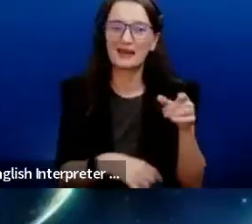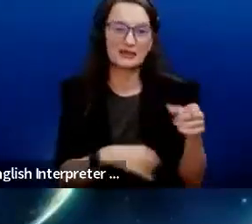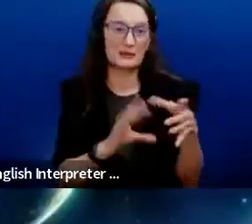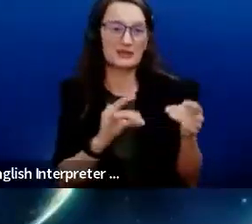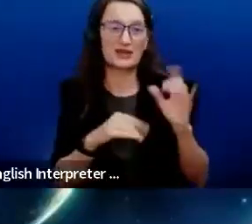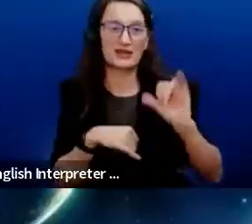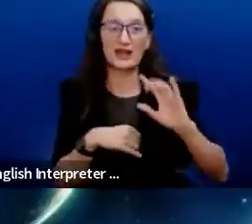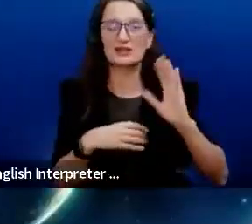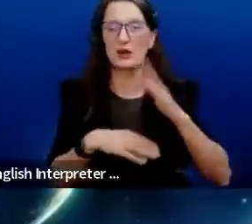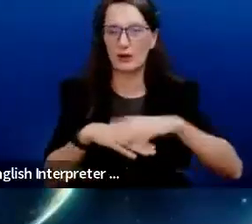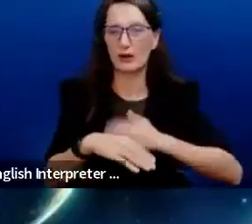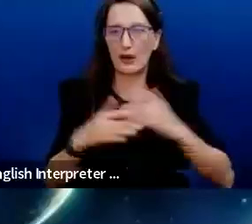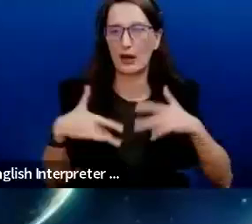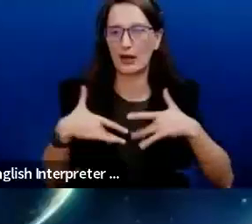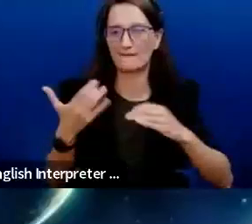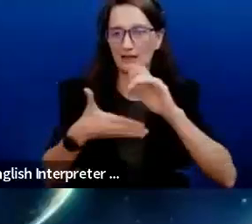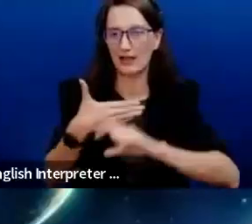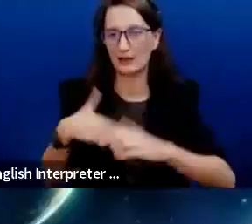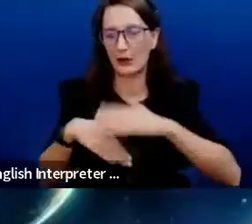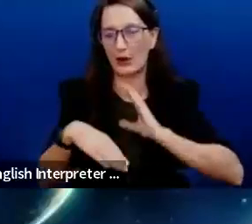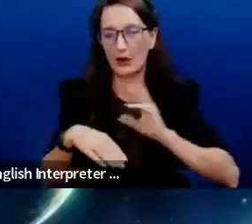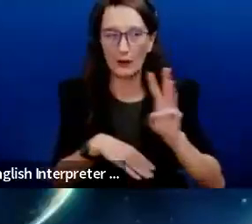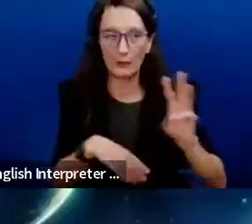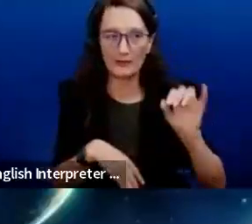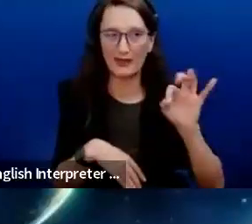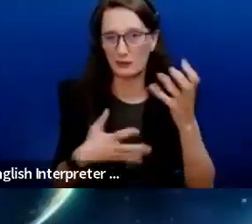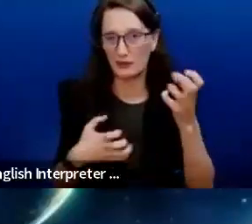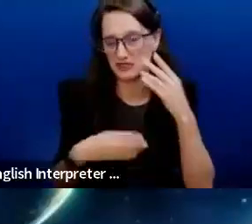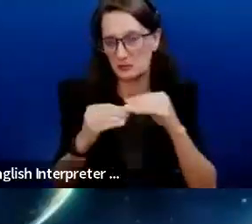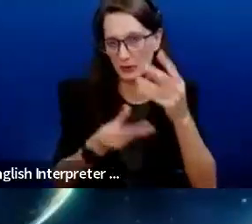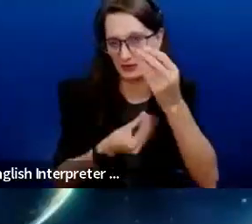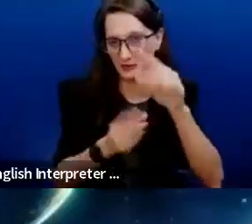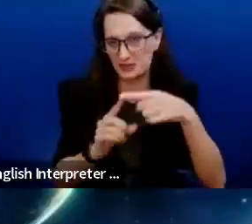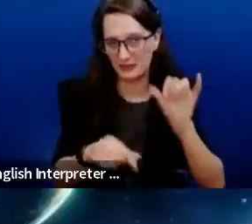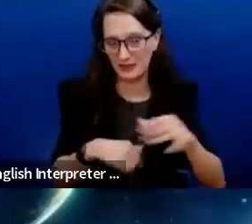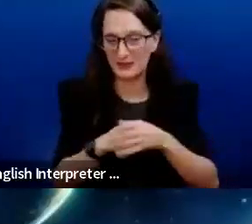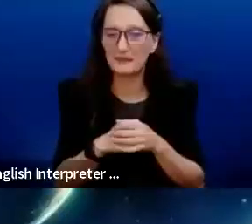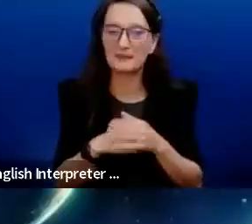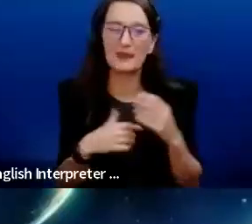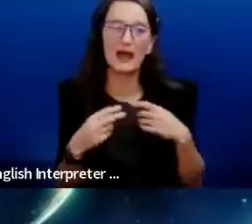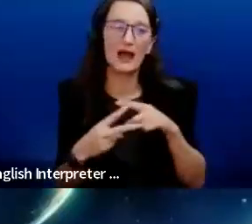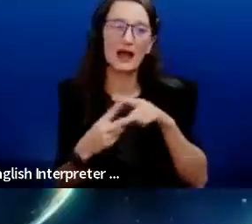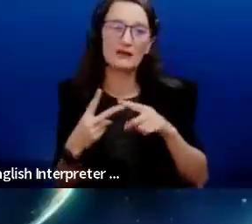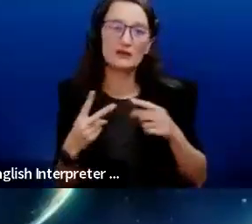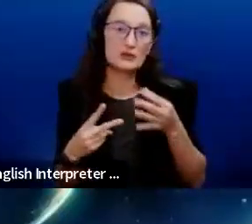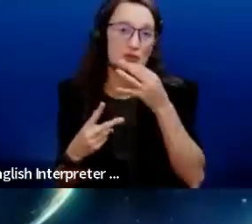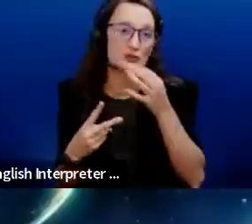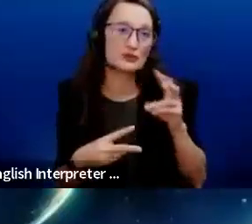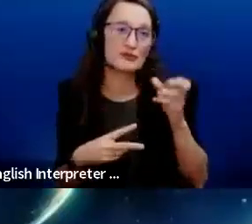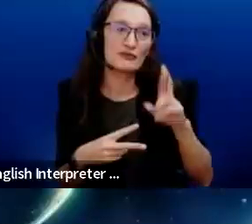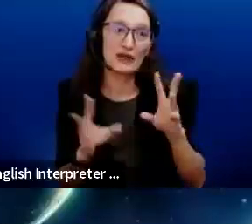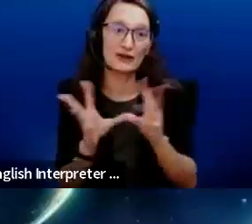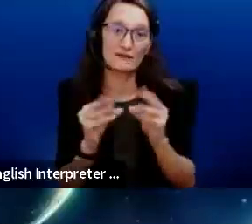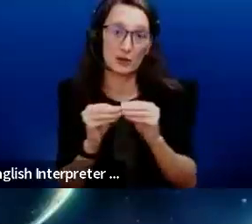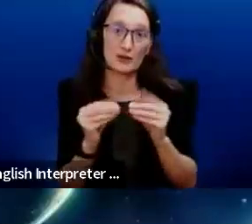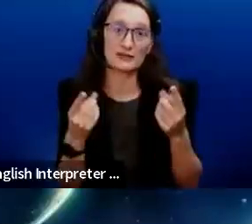our events calendar on our website, should you want to look at more information about that. We have 2 upcoming vendor forums that are going